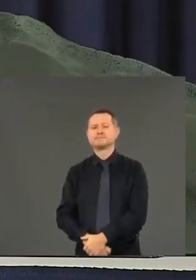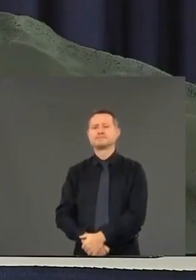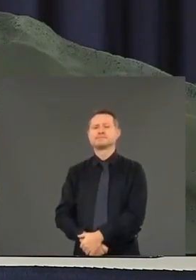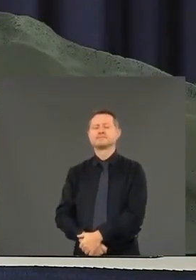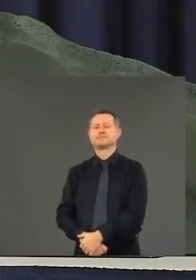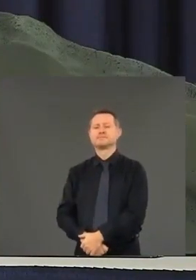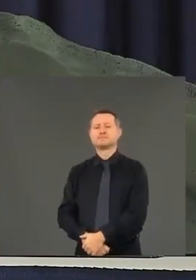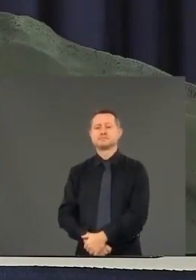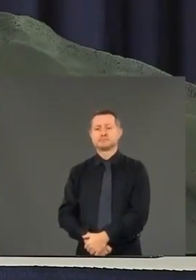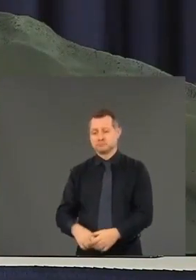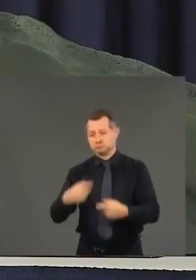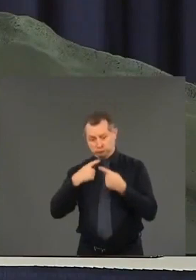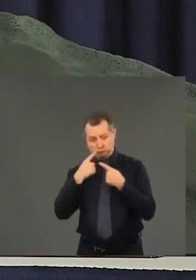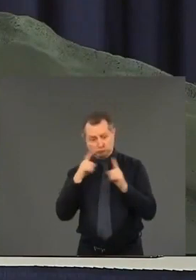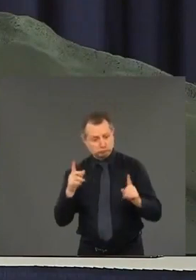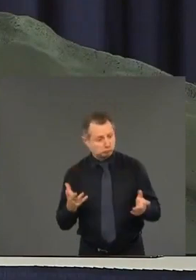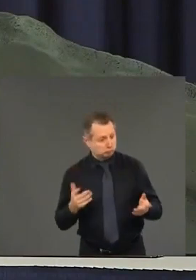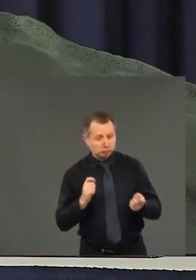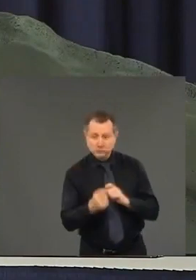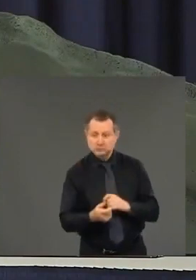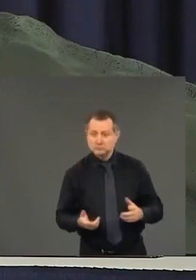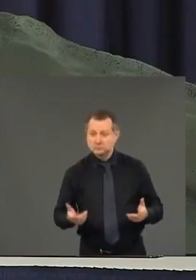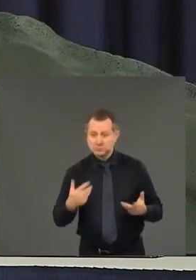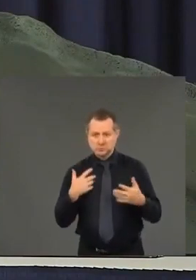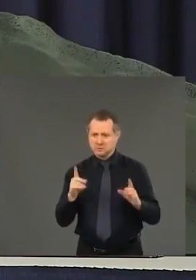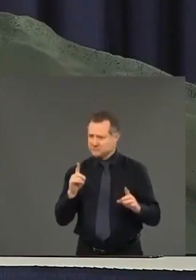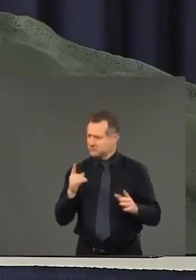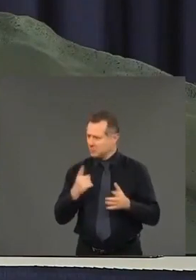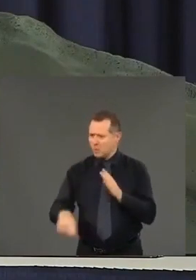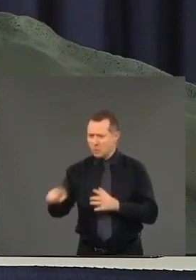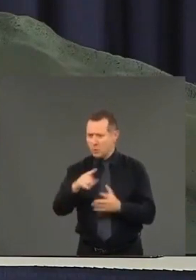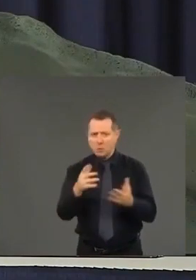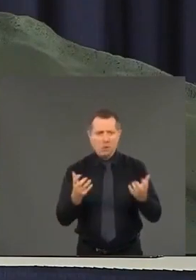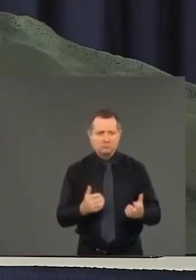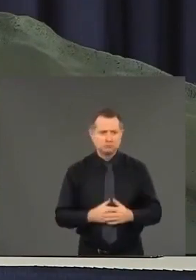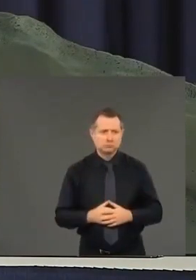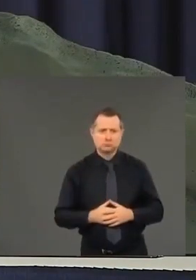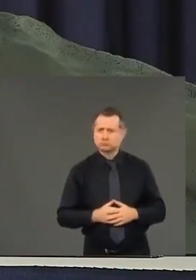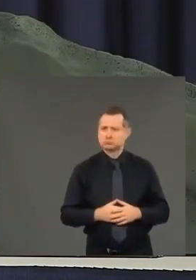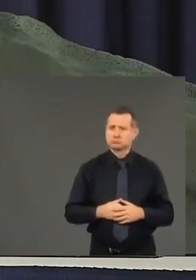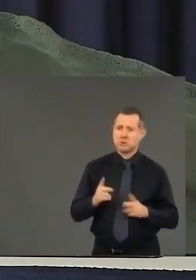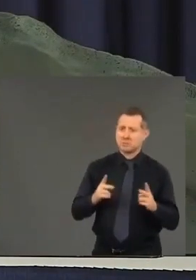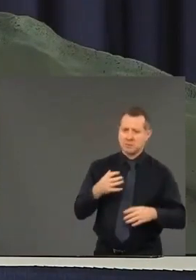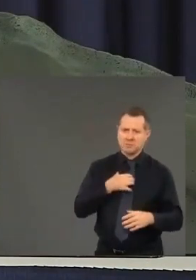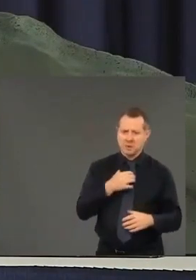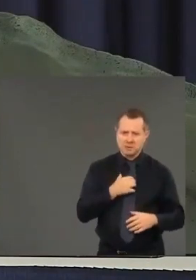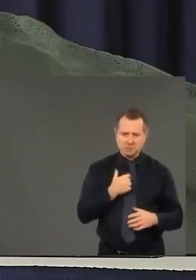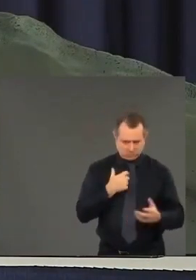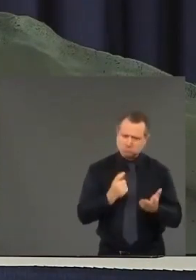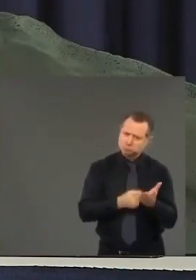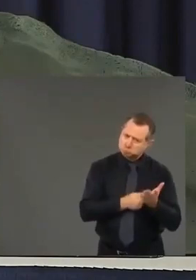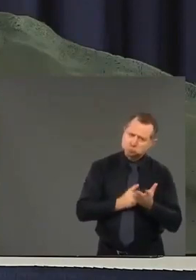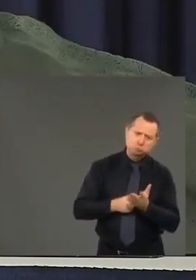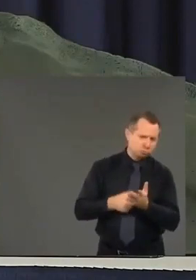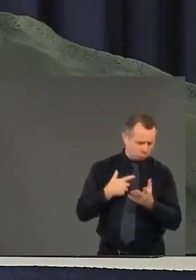So we did that. That happened. Those concerns were addressed.